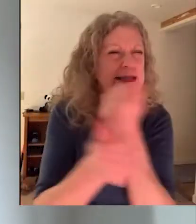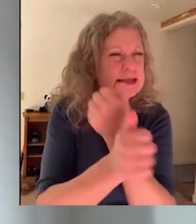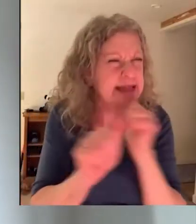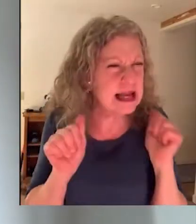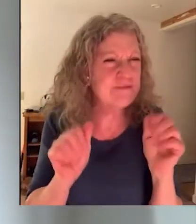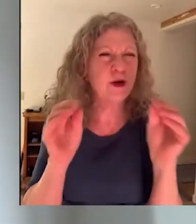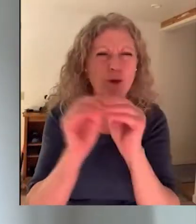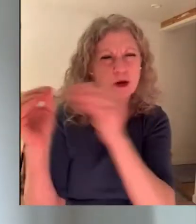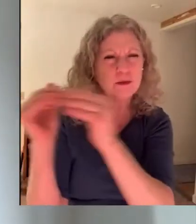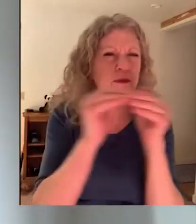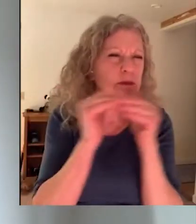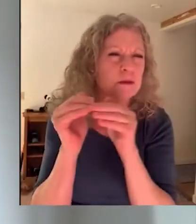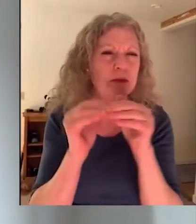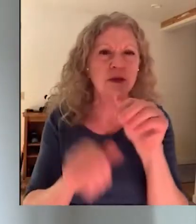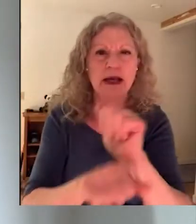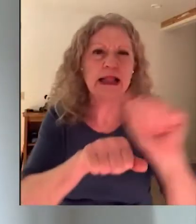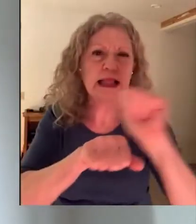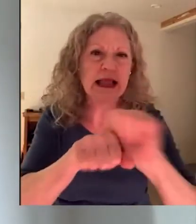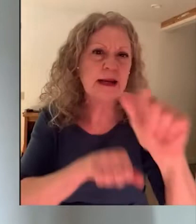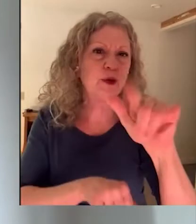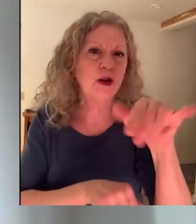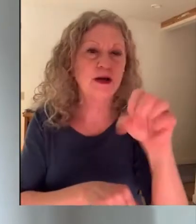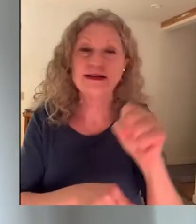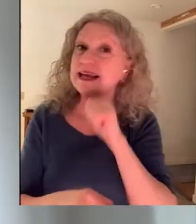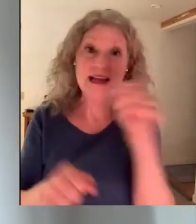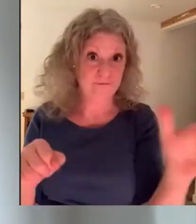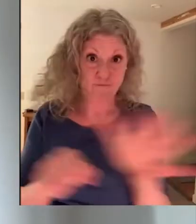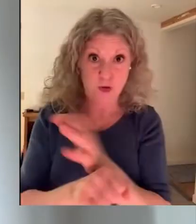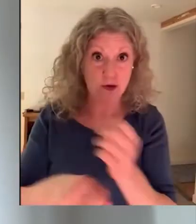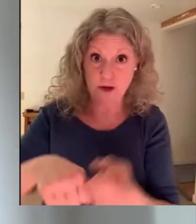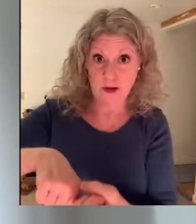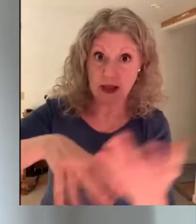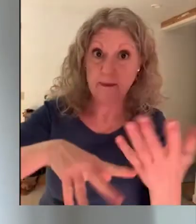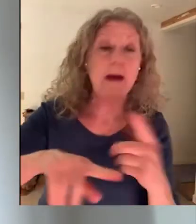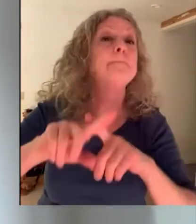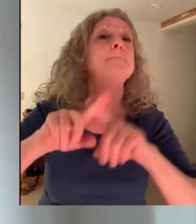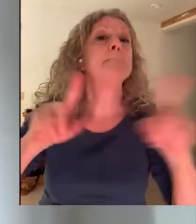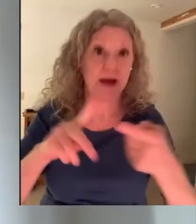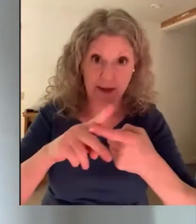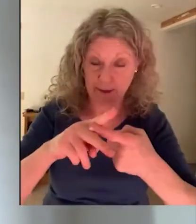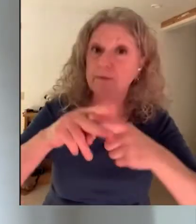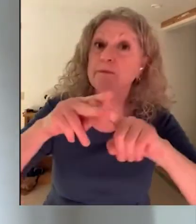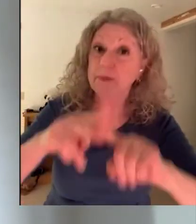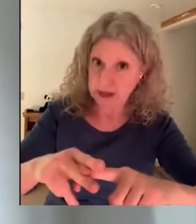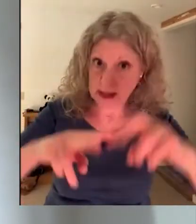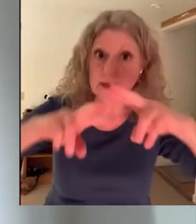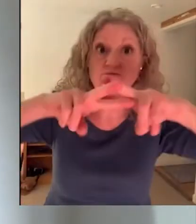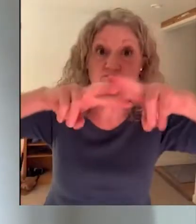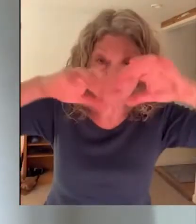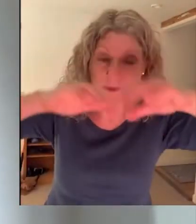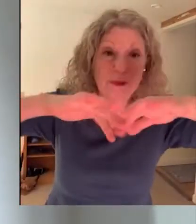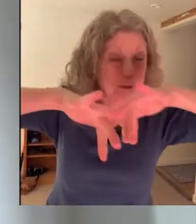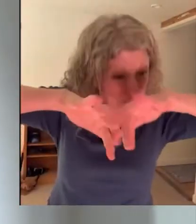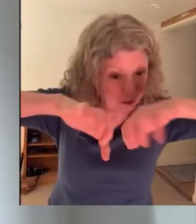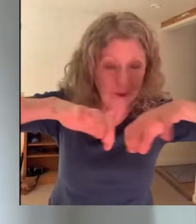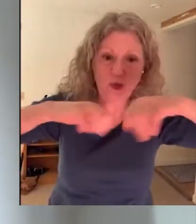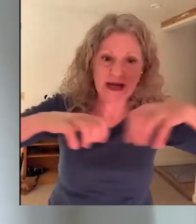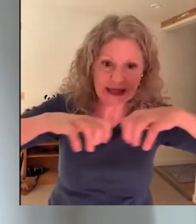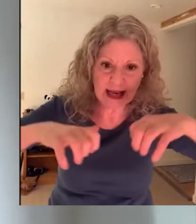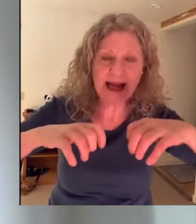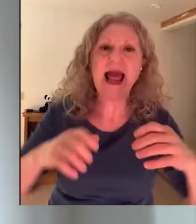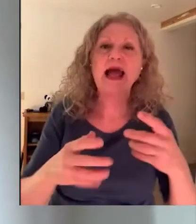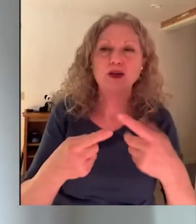not fully eliminating these boundaries, they did begin to tear them down and to seek humanity's